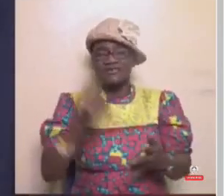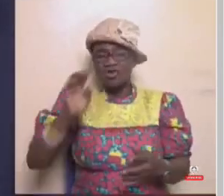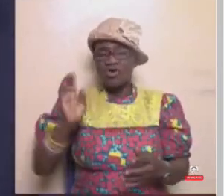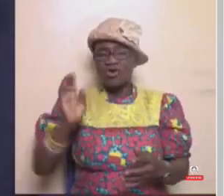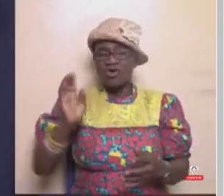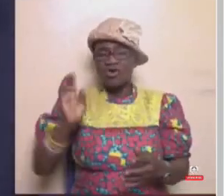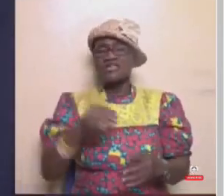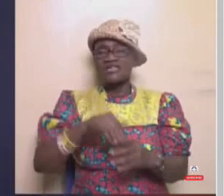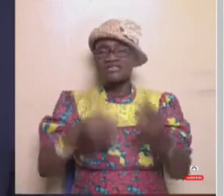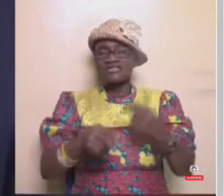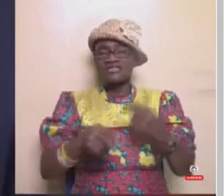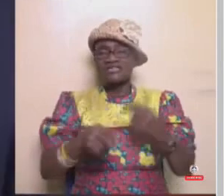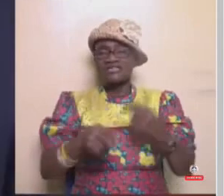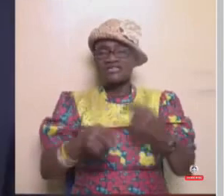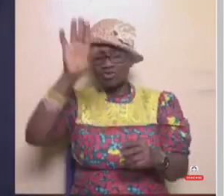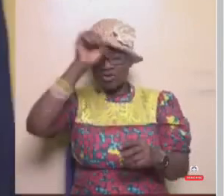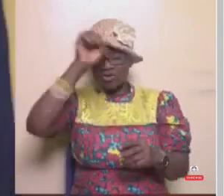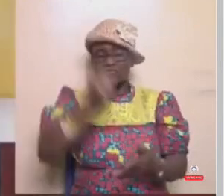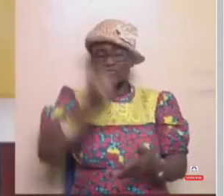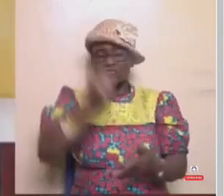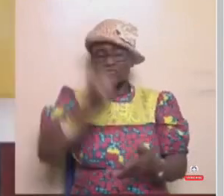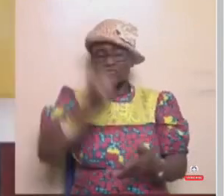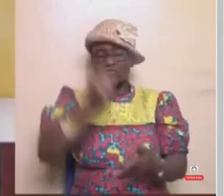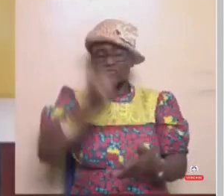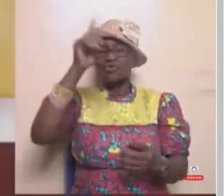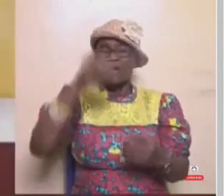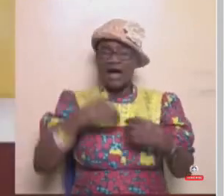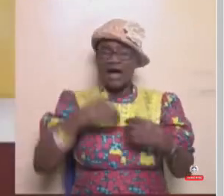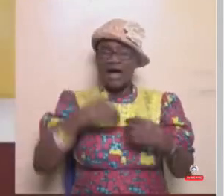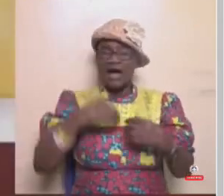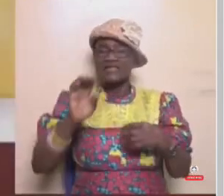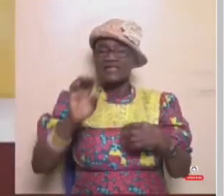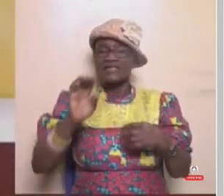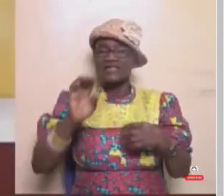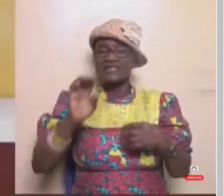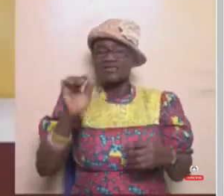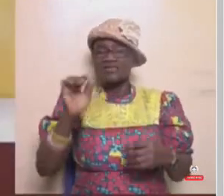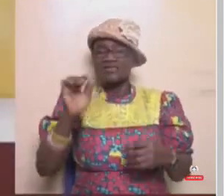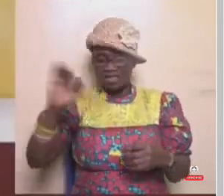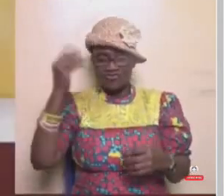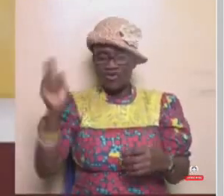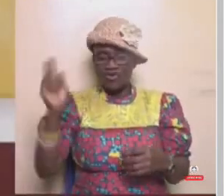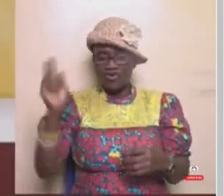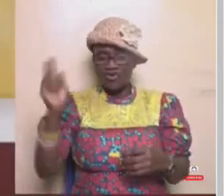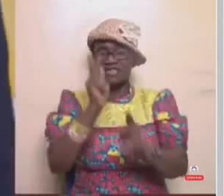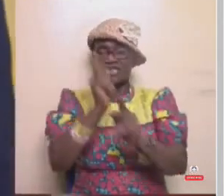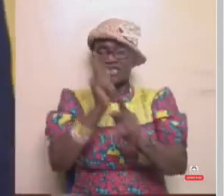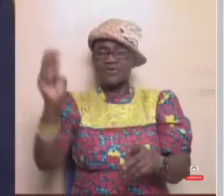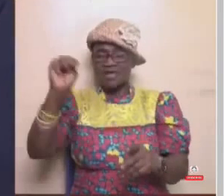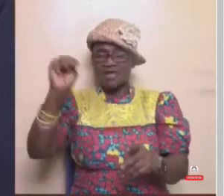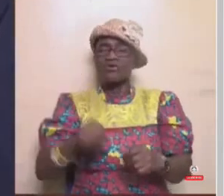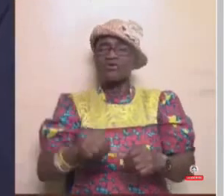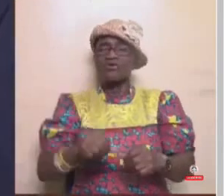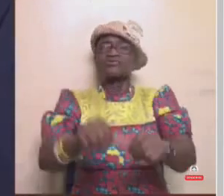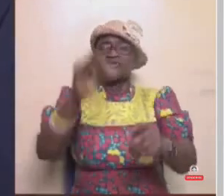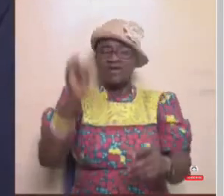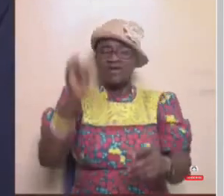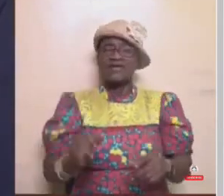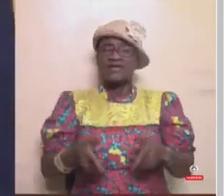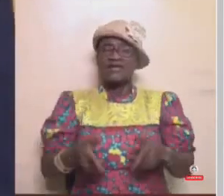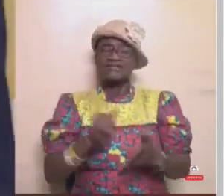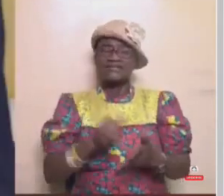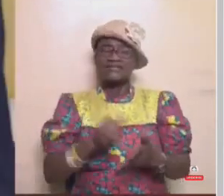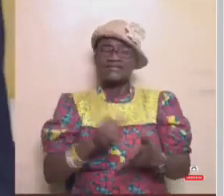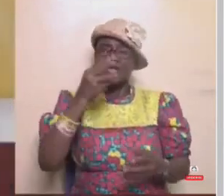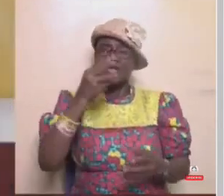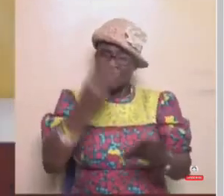been using for us. Equip me in Jesus' name. Amen. Preserve him in Jesus' name. Amen. Continually let him be well with